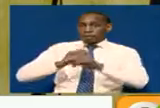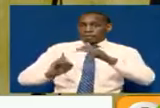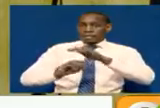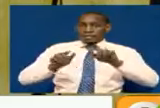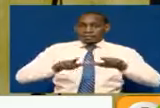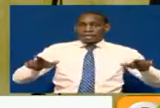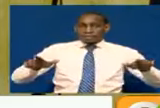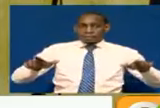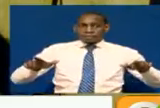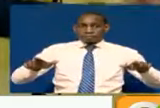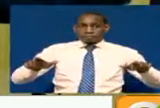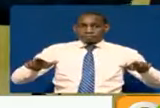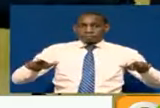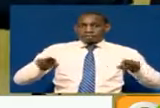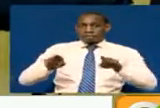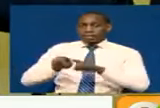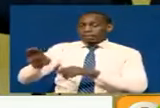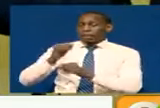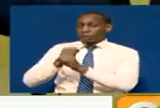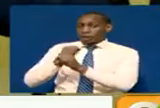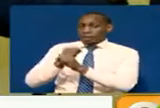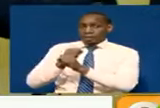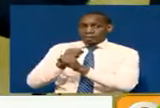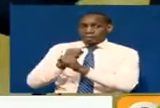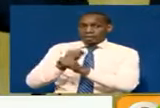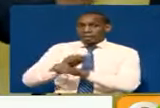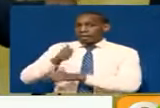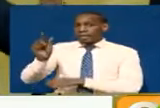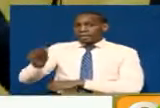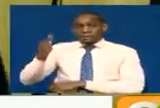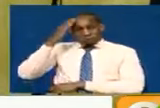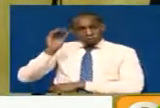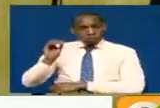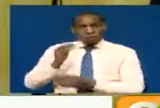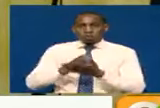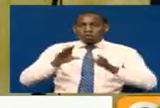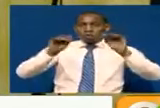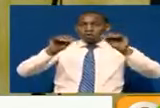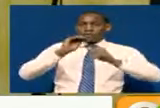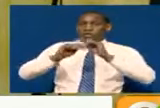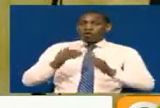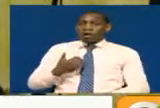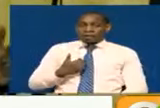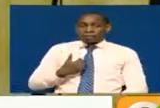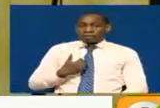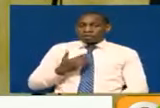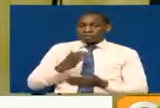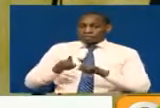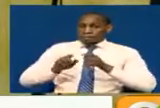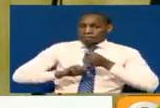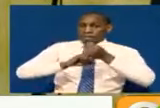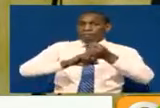of Lands, that's where he was working. Nobody knew, in fact, he had all these qualifications. So I